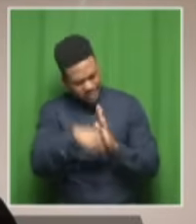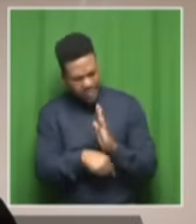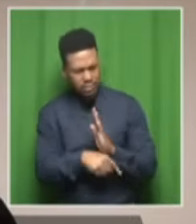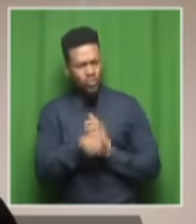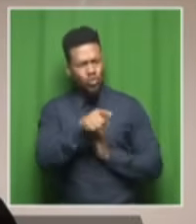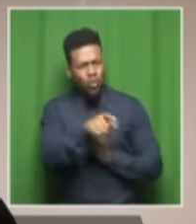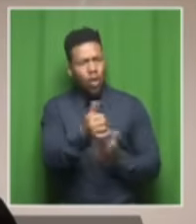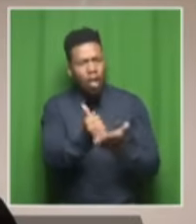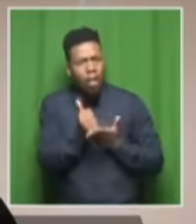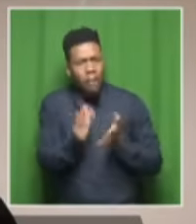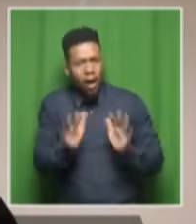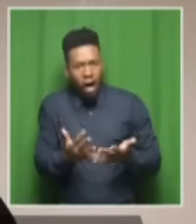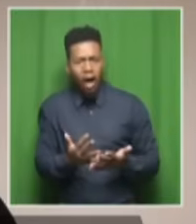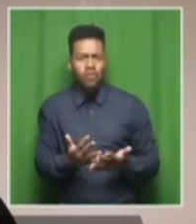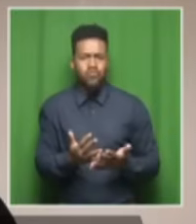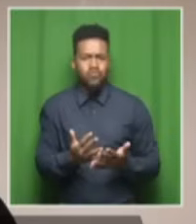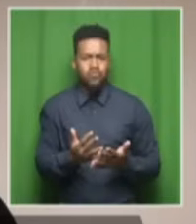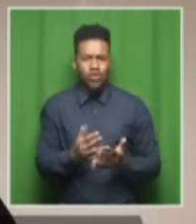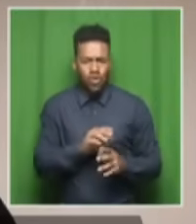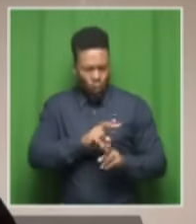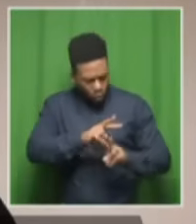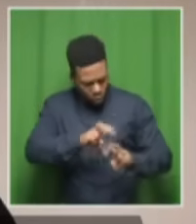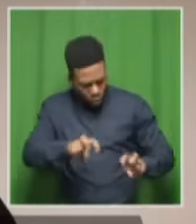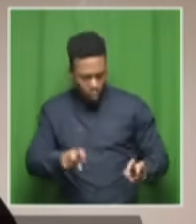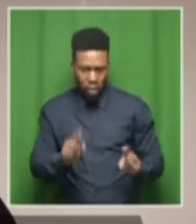you know, grill them. Exactly. It's a good thing.